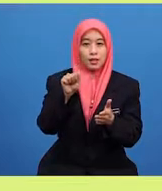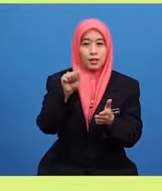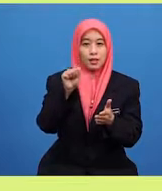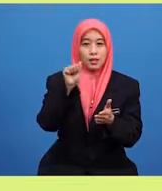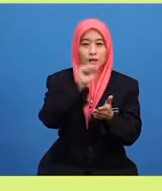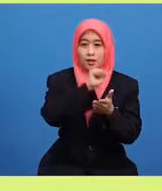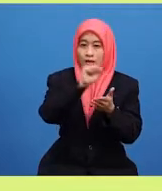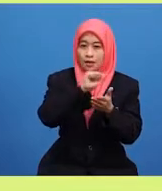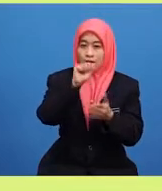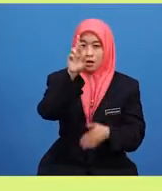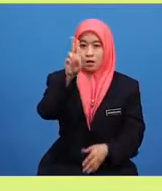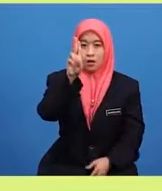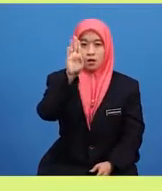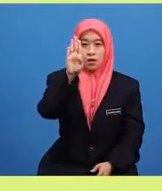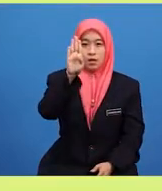It's a rubber.